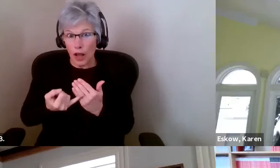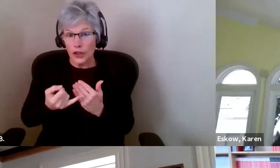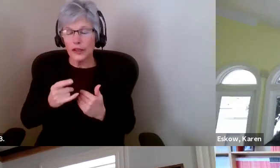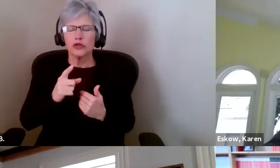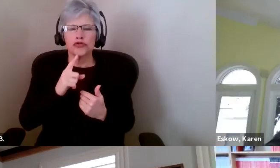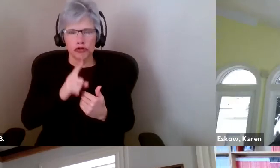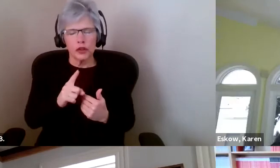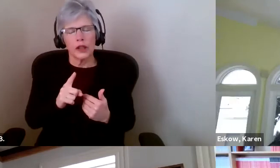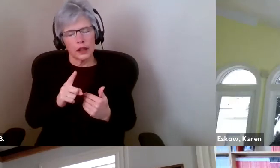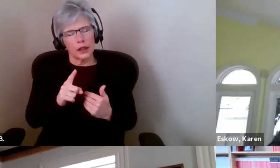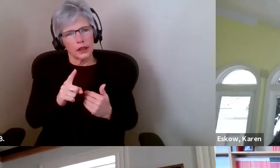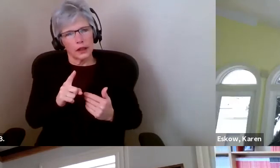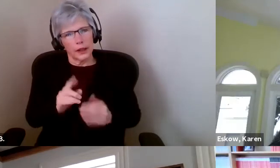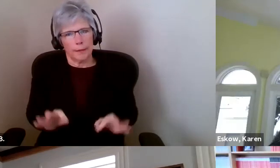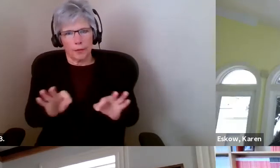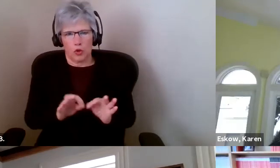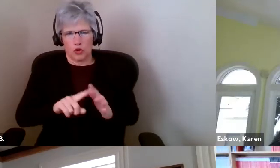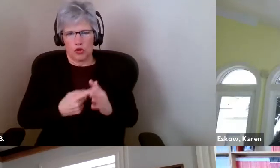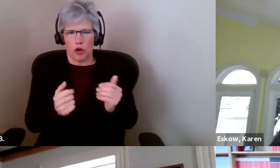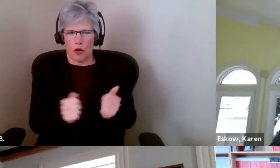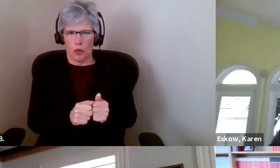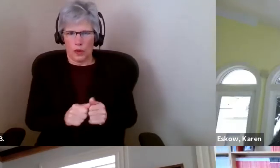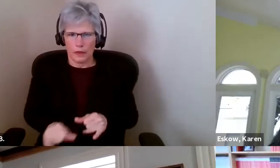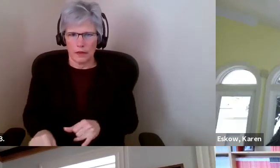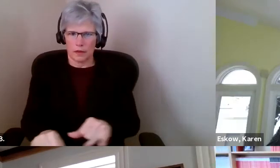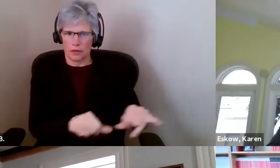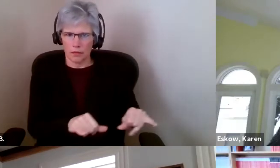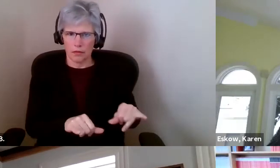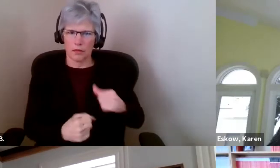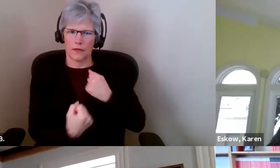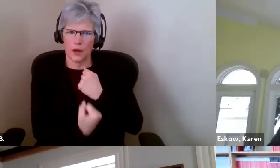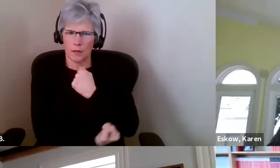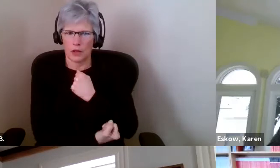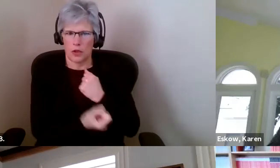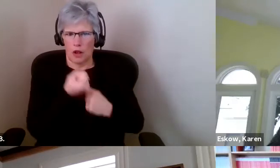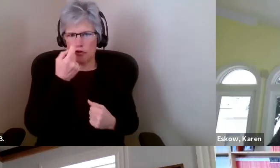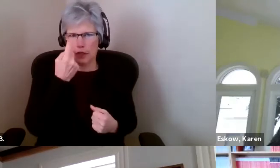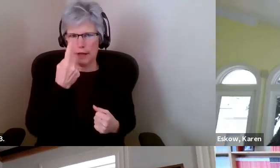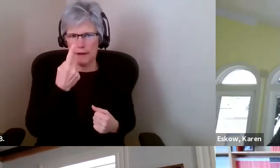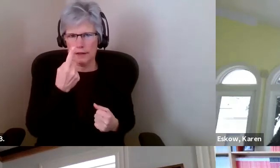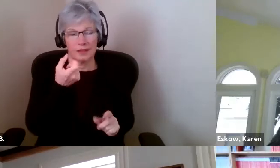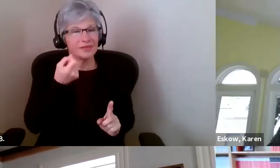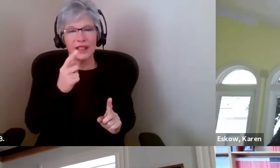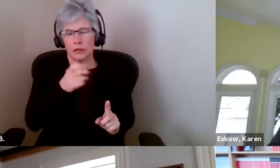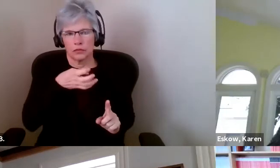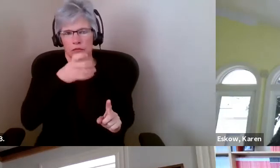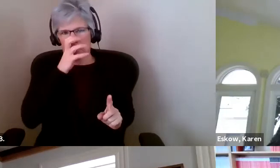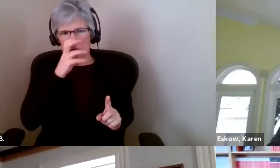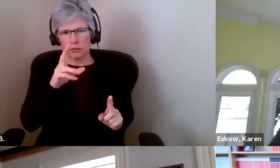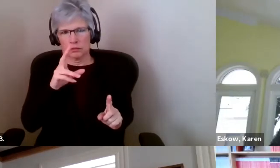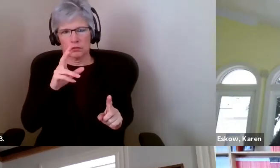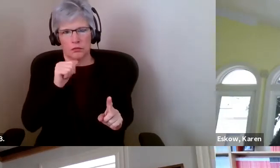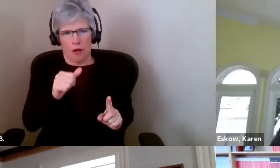and definitions can get us to that. And so that's where I want to start. It won't be rigid, so rigid that people feel like I'm